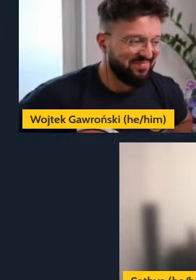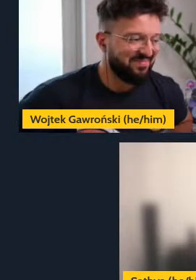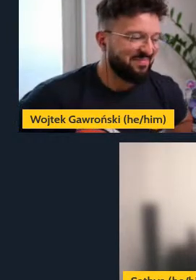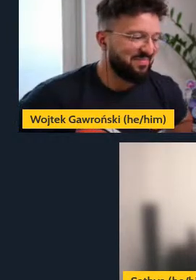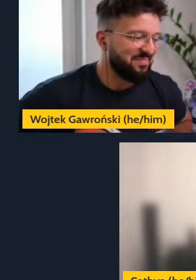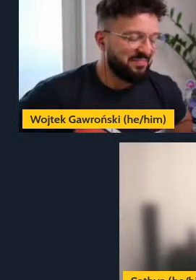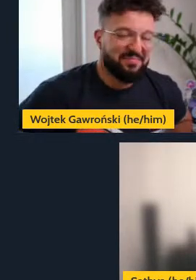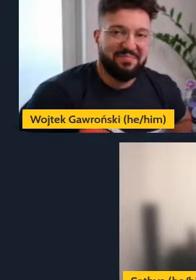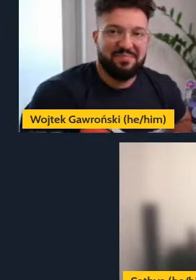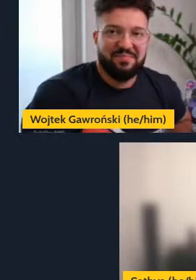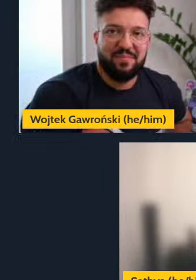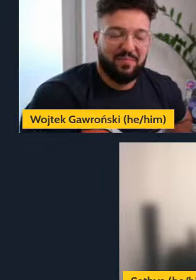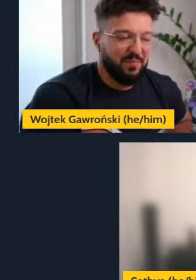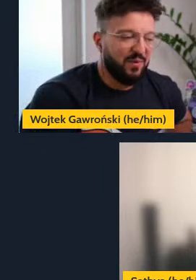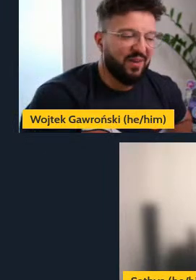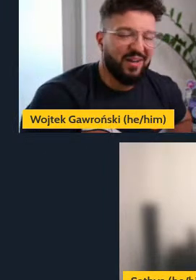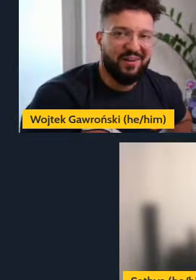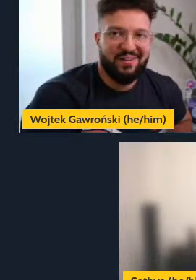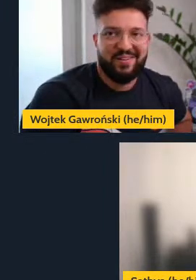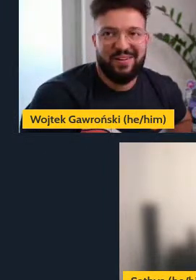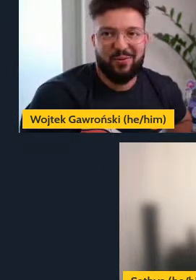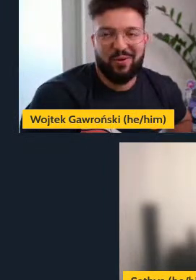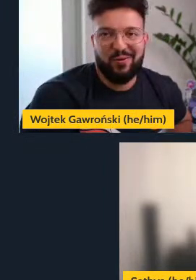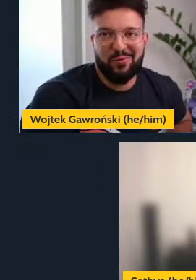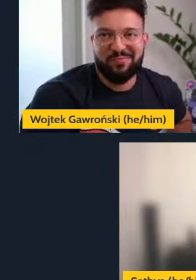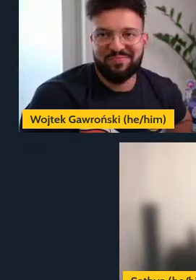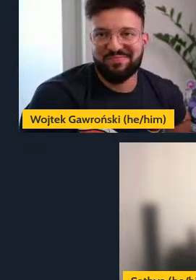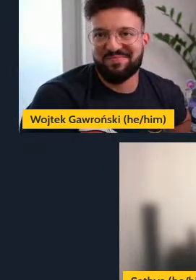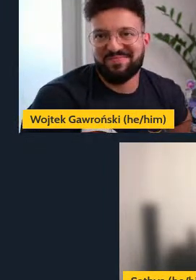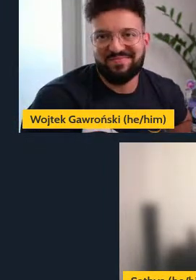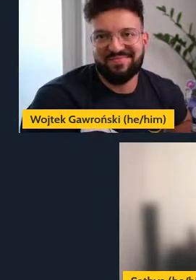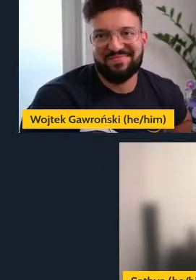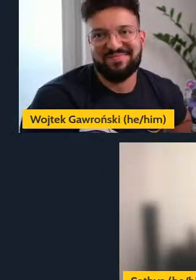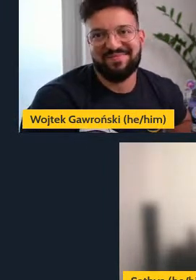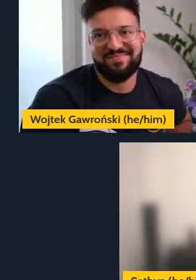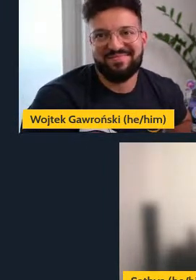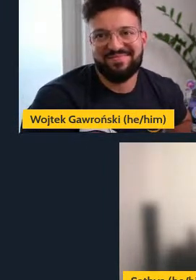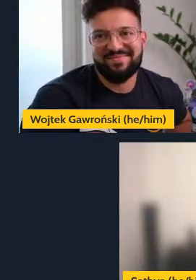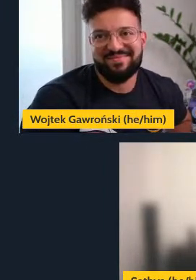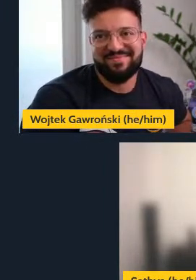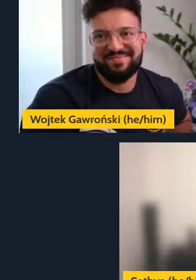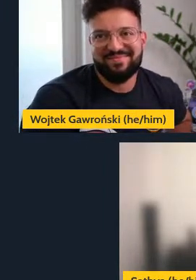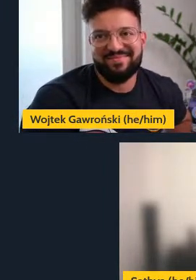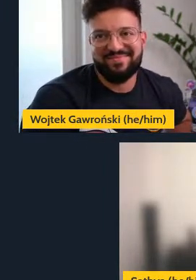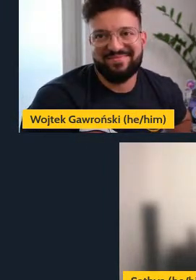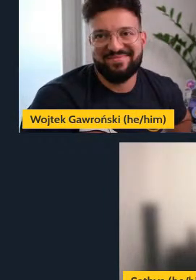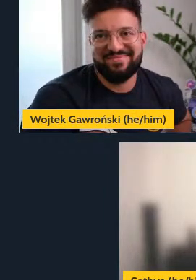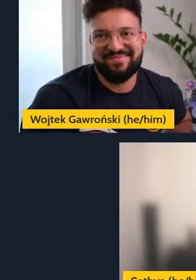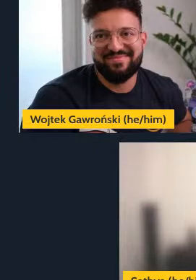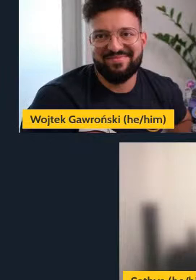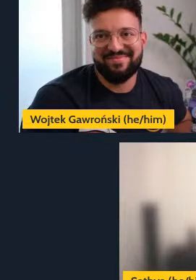screen. Hey, thank you. Hello. Sorry. Hi, everybody.